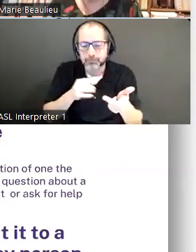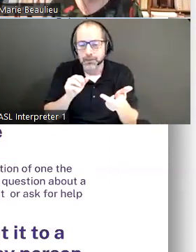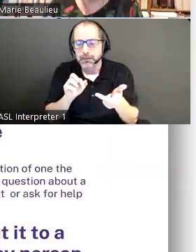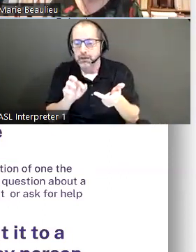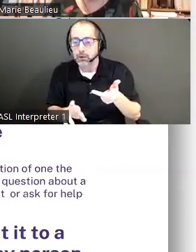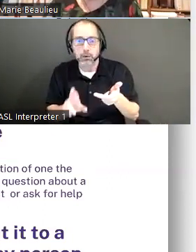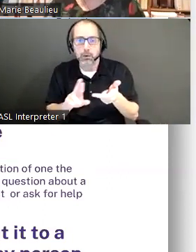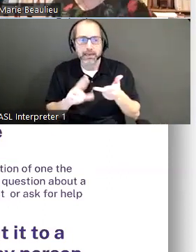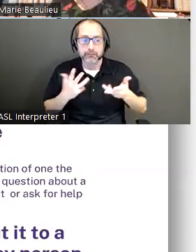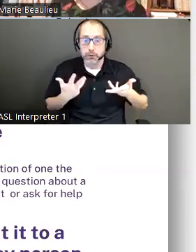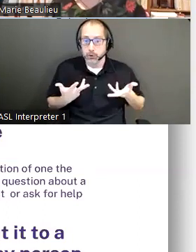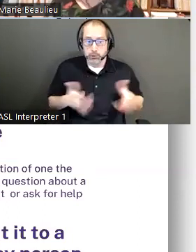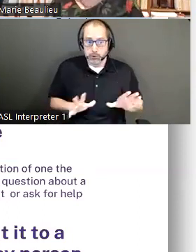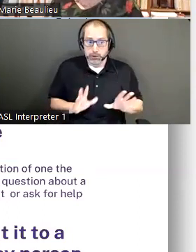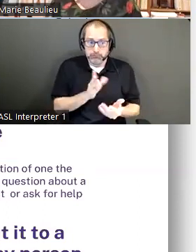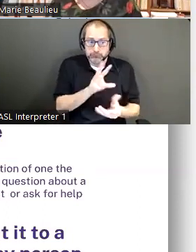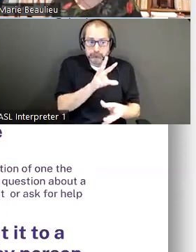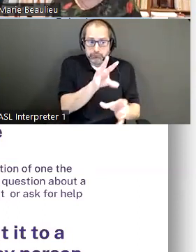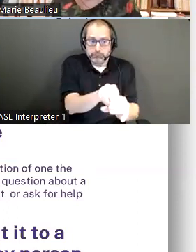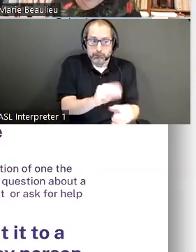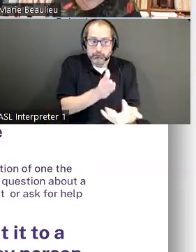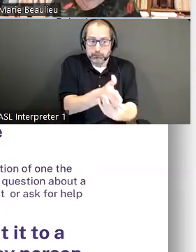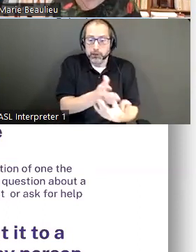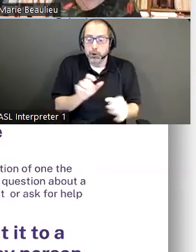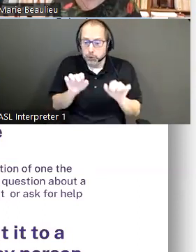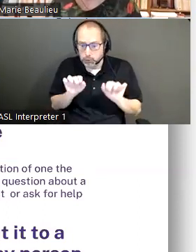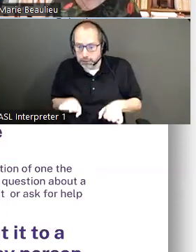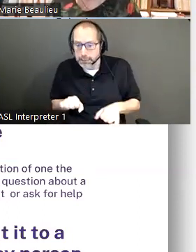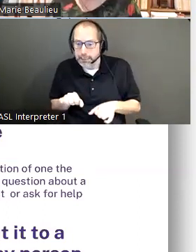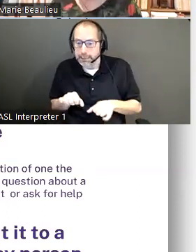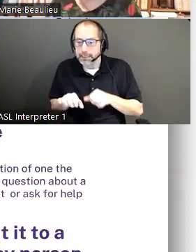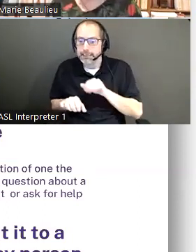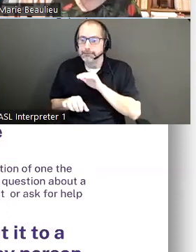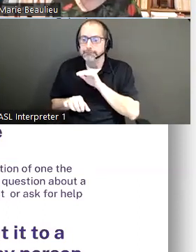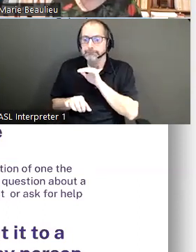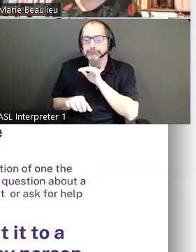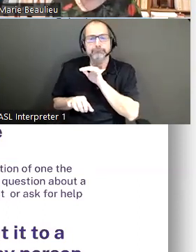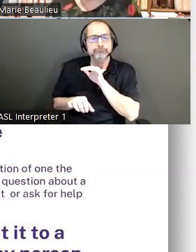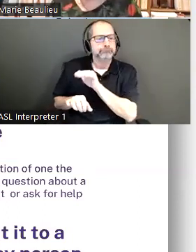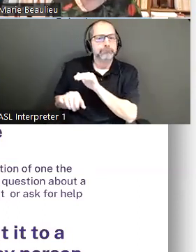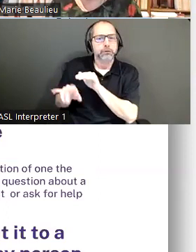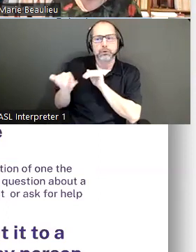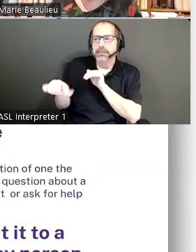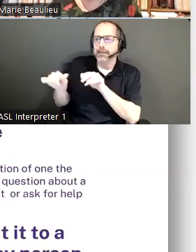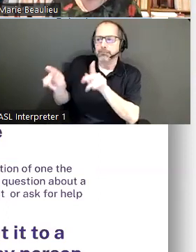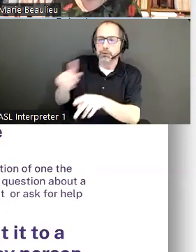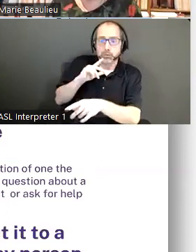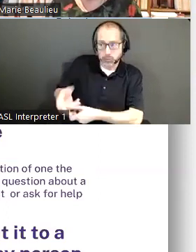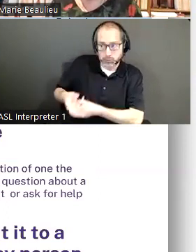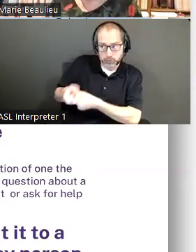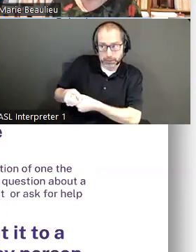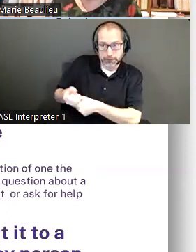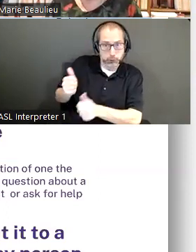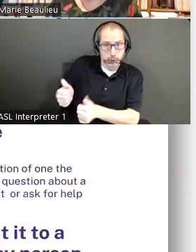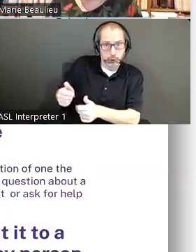well to do so, you can also talk about it to talk about the situation to a trustworthy person in the residence, so